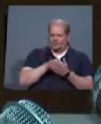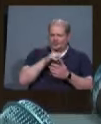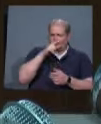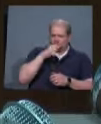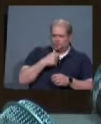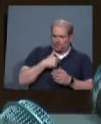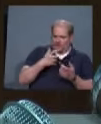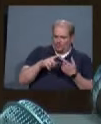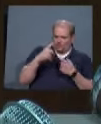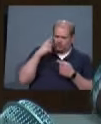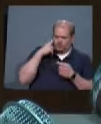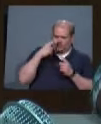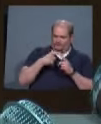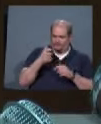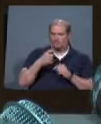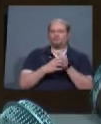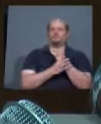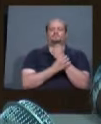from. Okay.